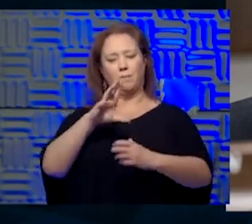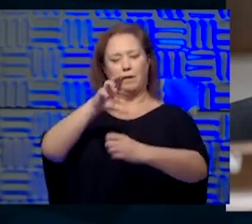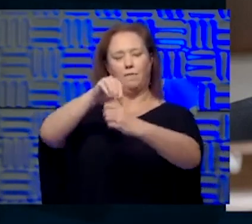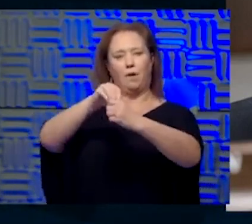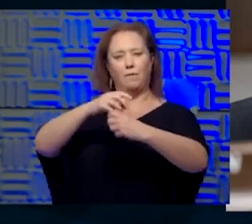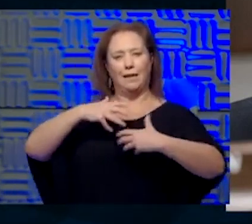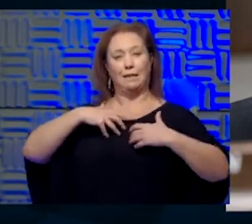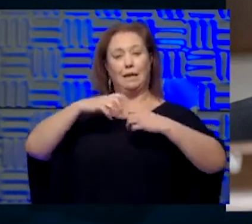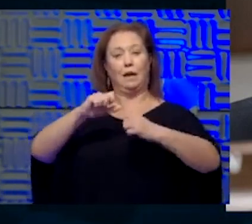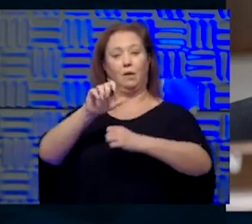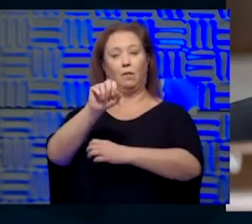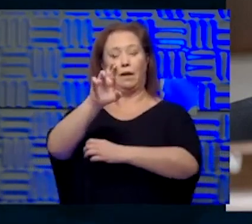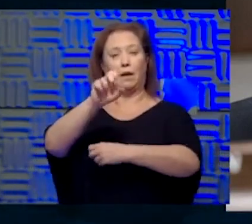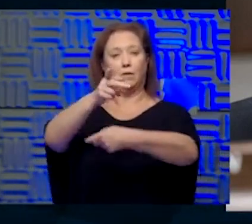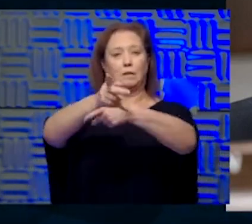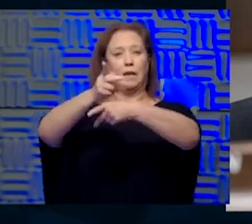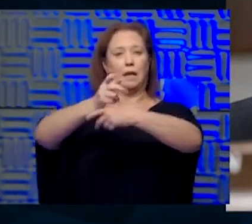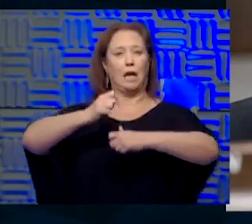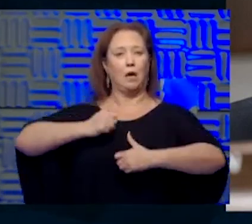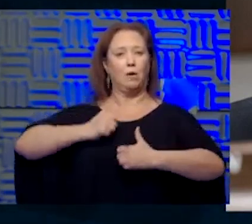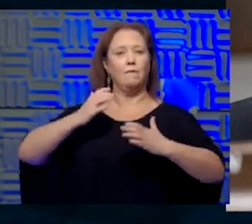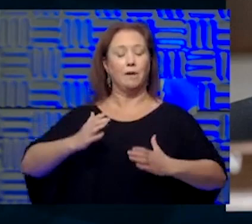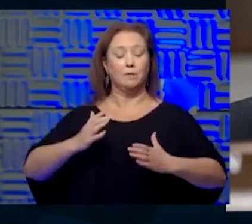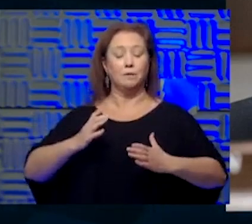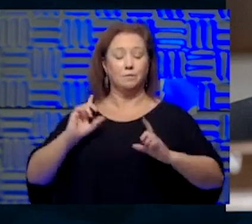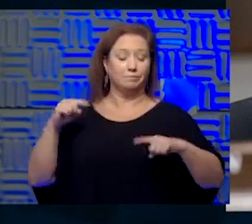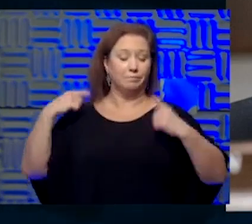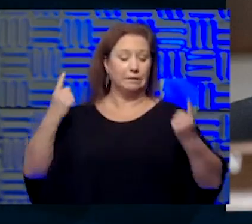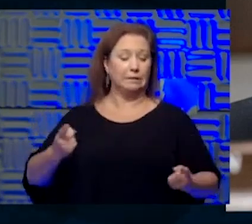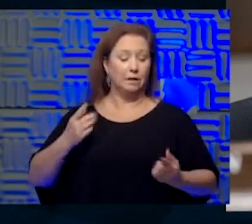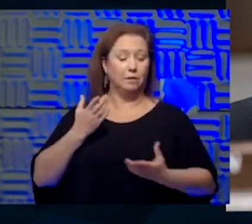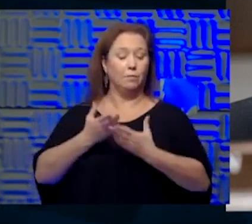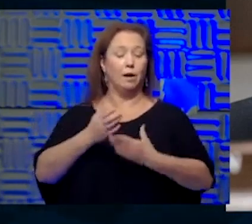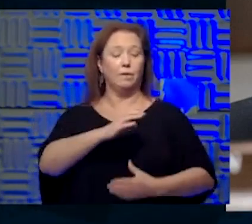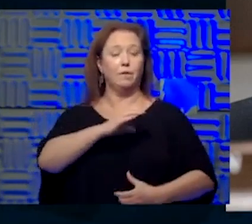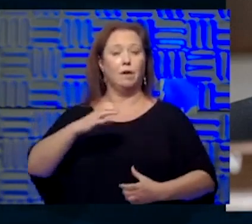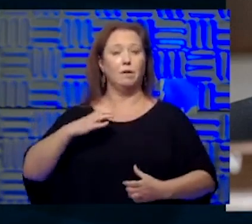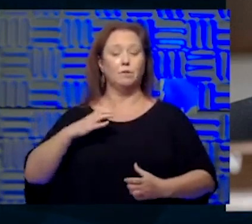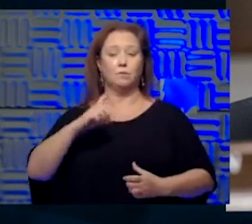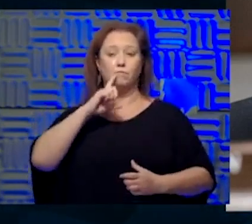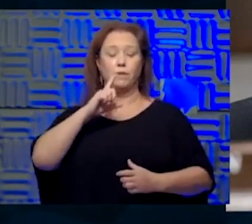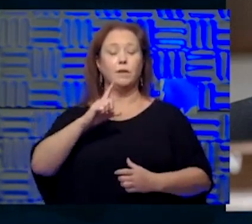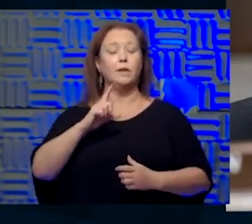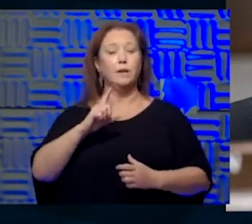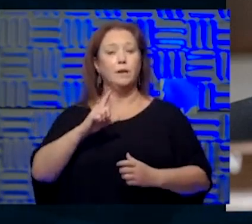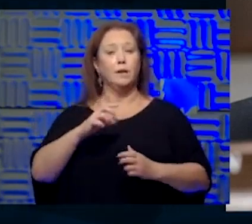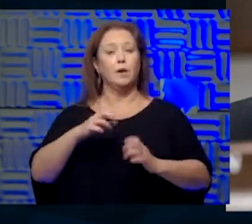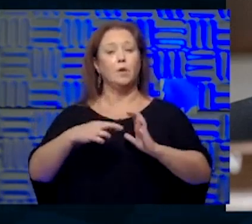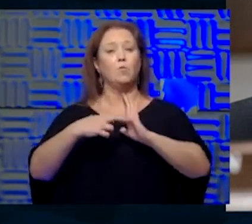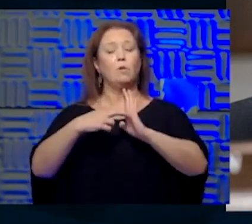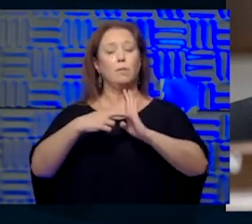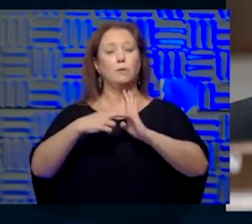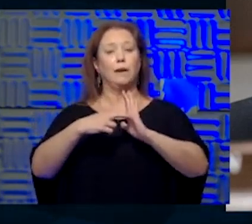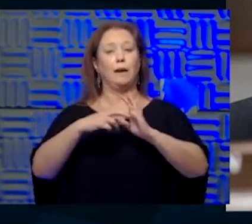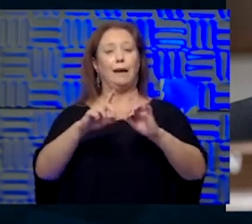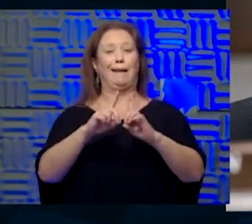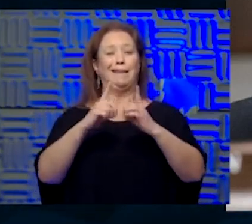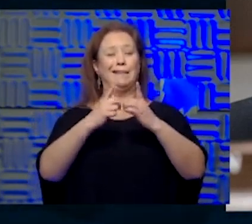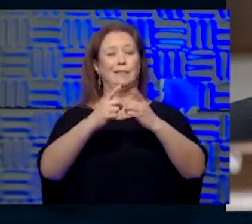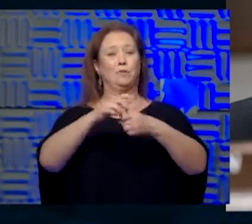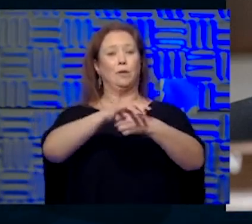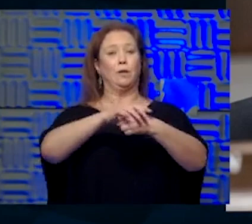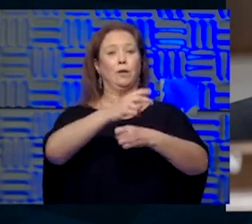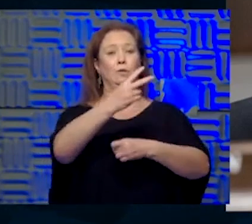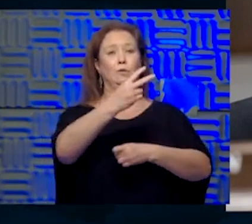health care of veterans, since I arrived in Congress, and in large part coming from representing a congressional district that's